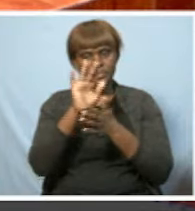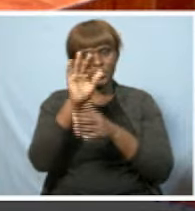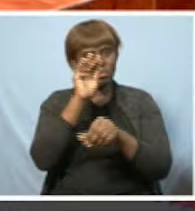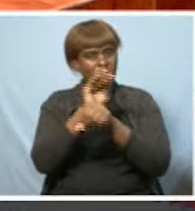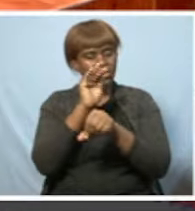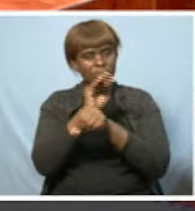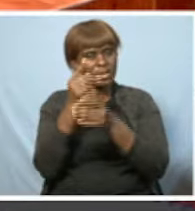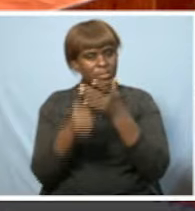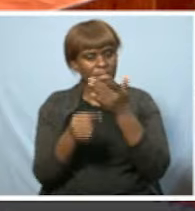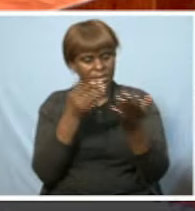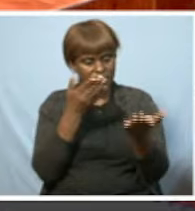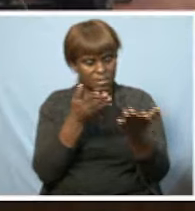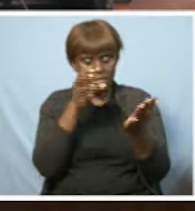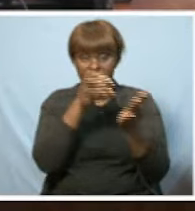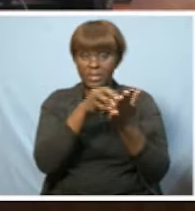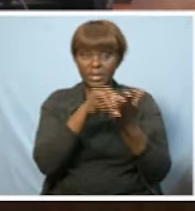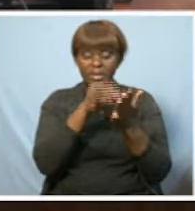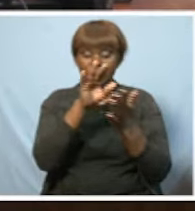on this matter?